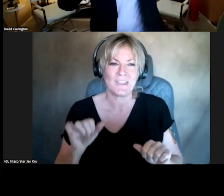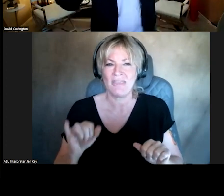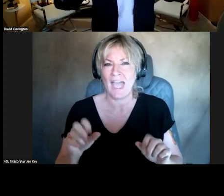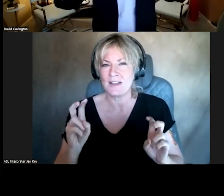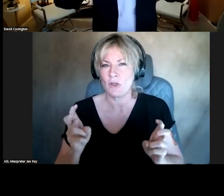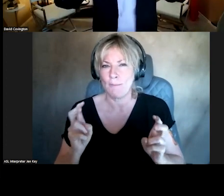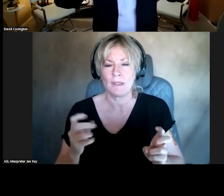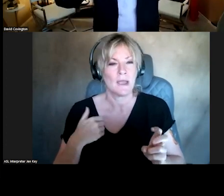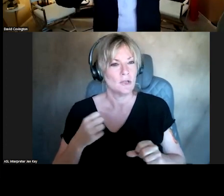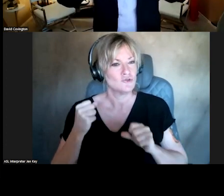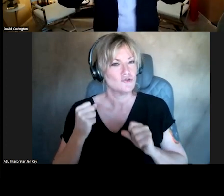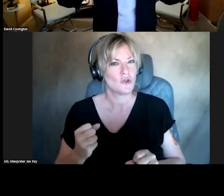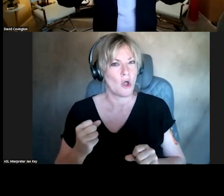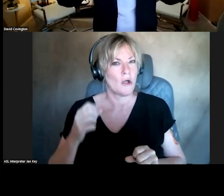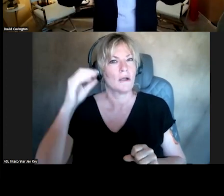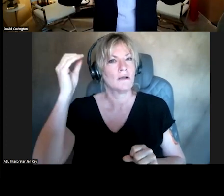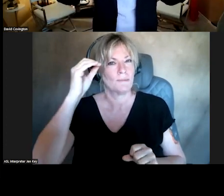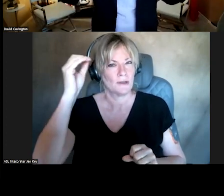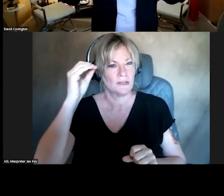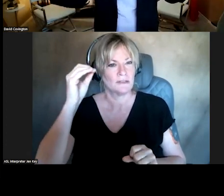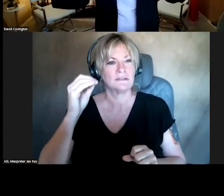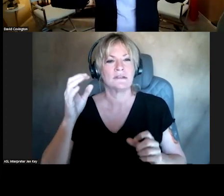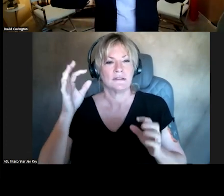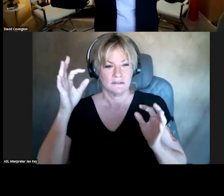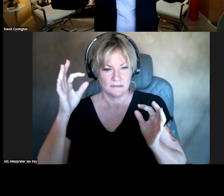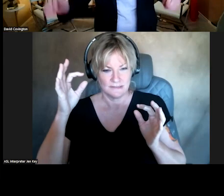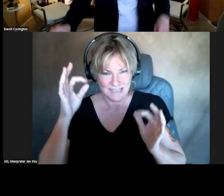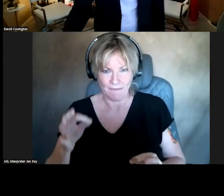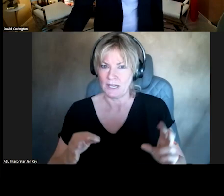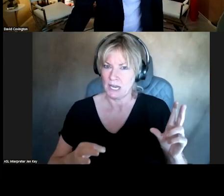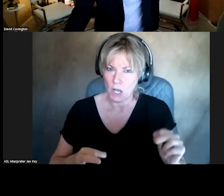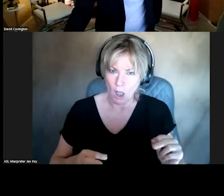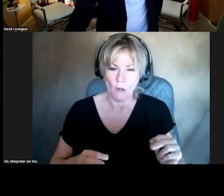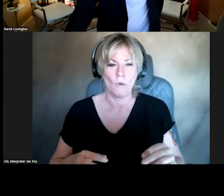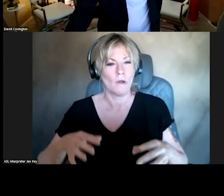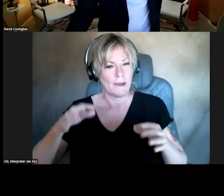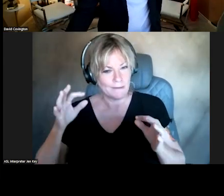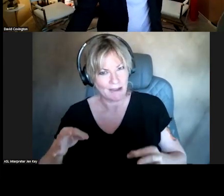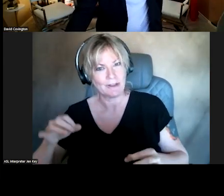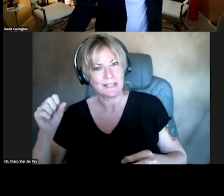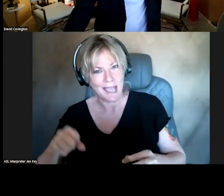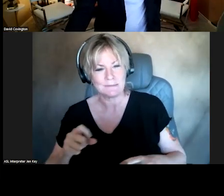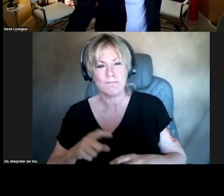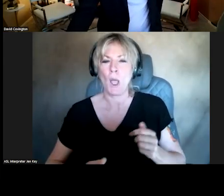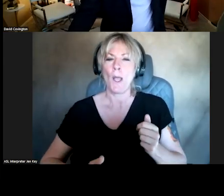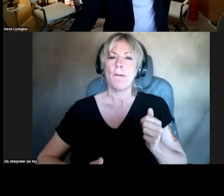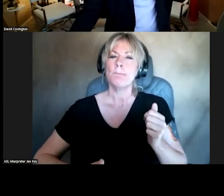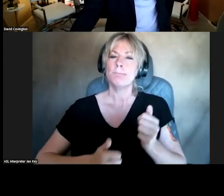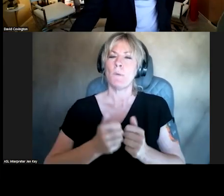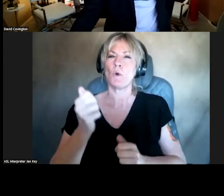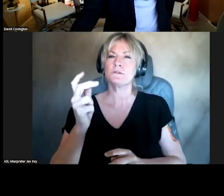had some strong voices on the definitely no and yes or definitely yes, but most people you see were in